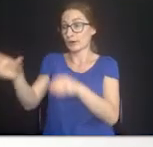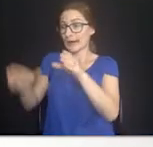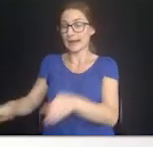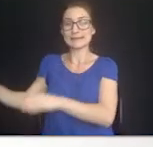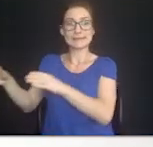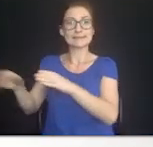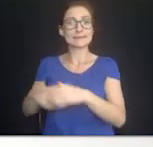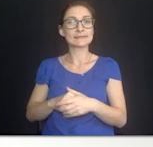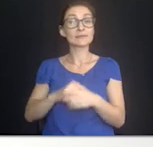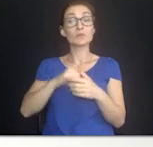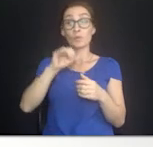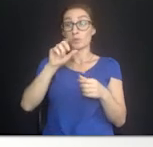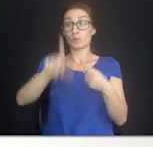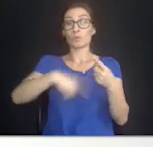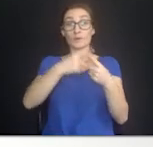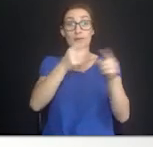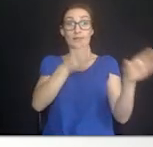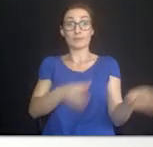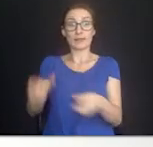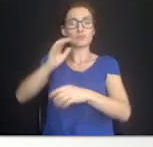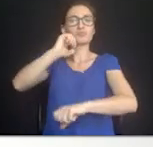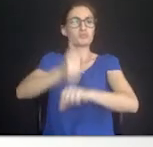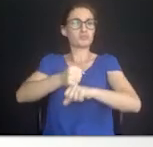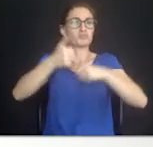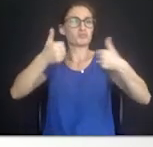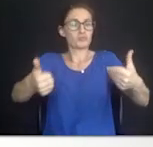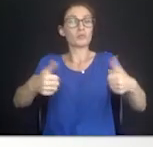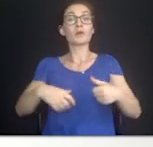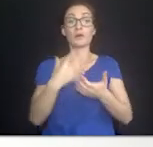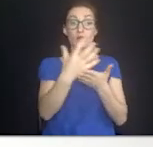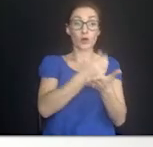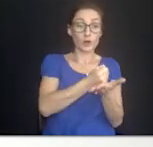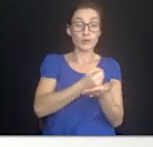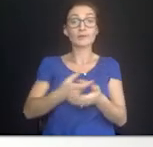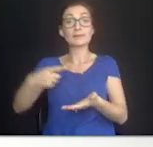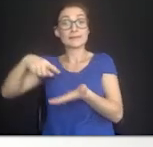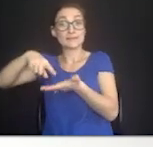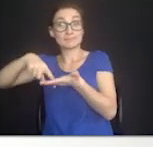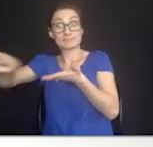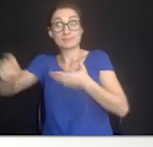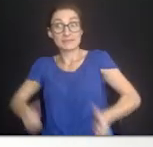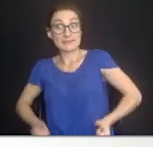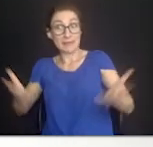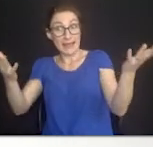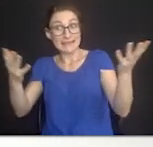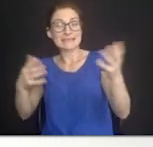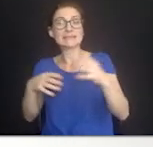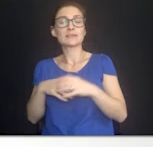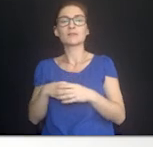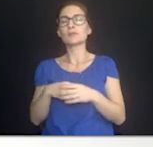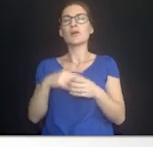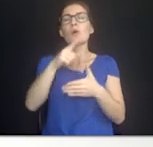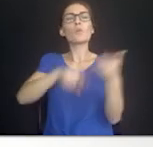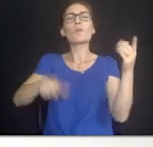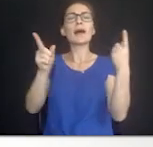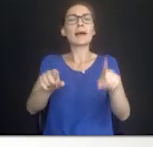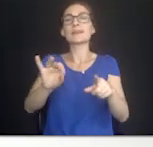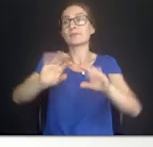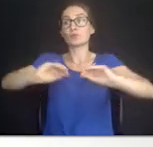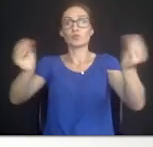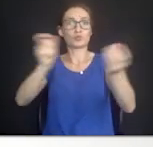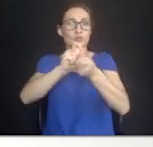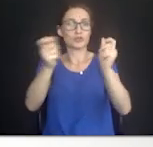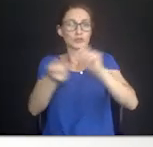in place and we've understood here's what we make and here's what we spend and here's what will happen if I don't change anything, right? Here's